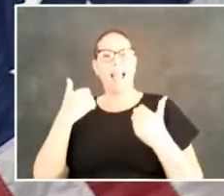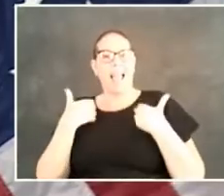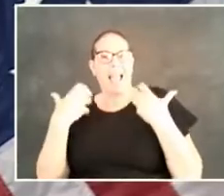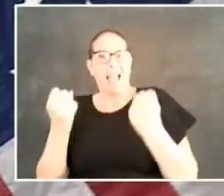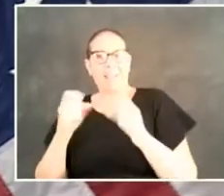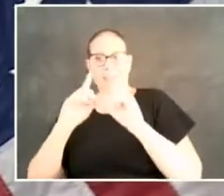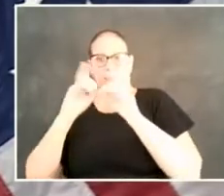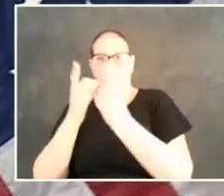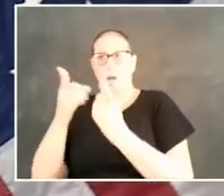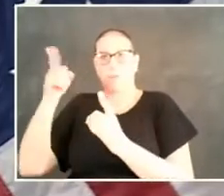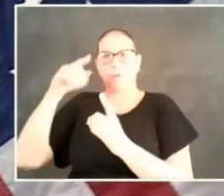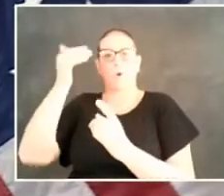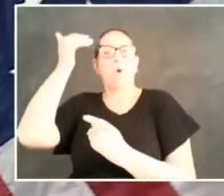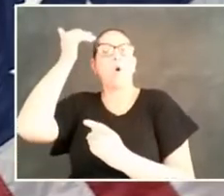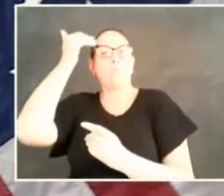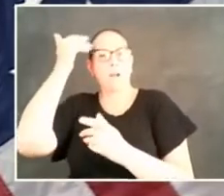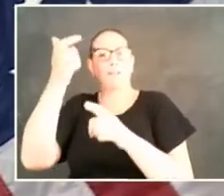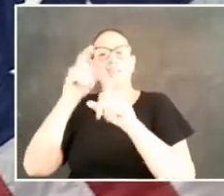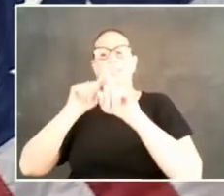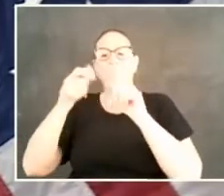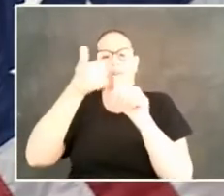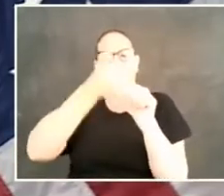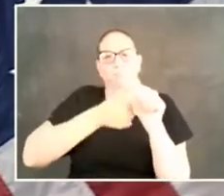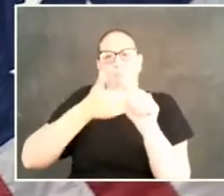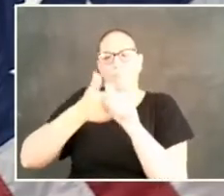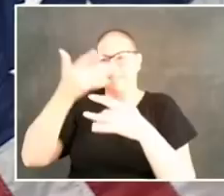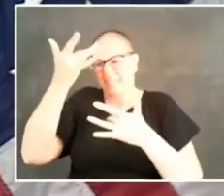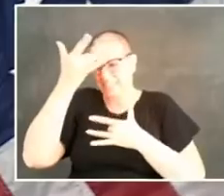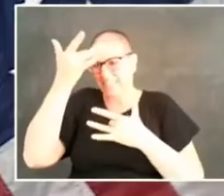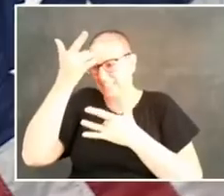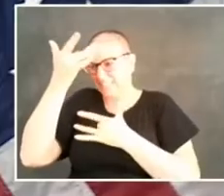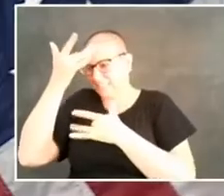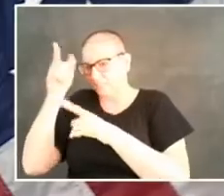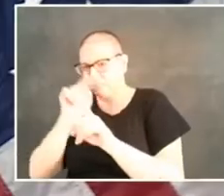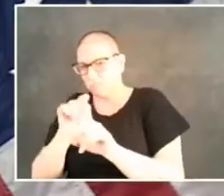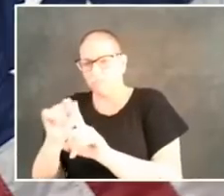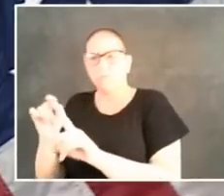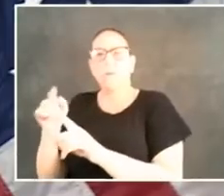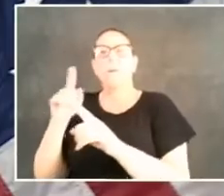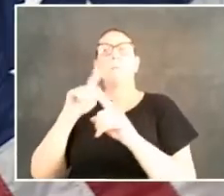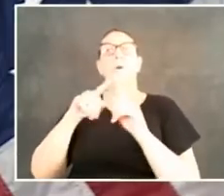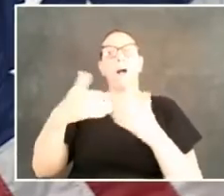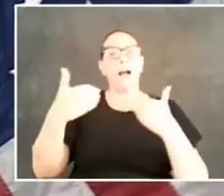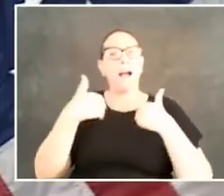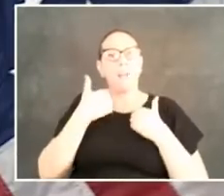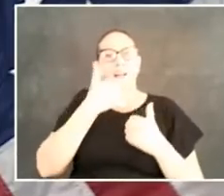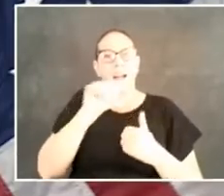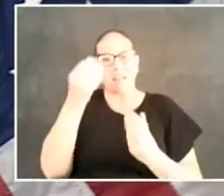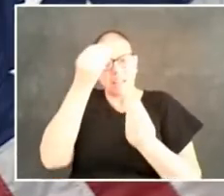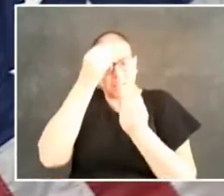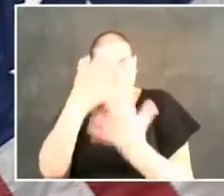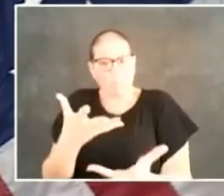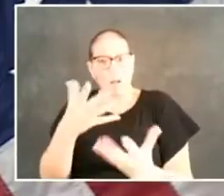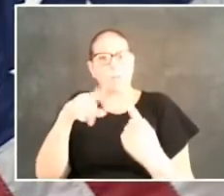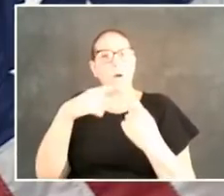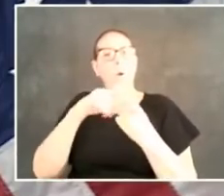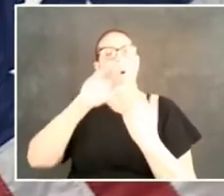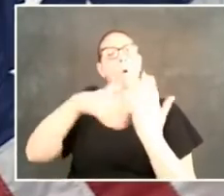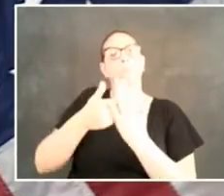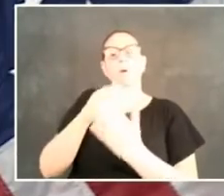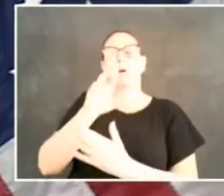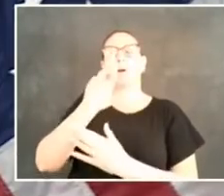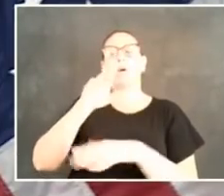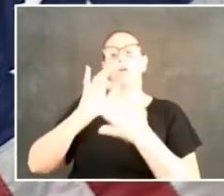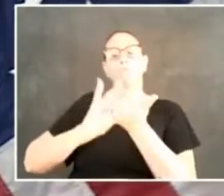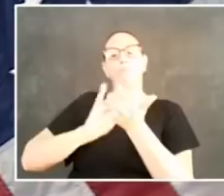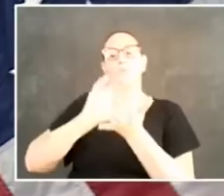know? And also, Mr. Mayor, have you any details about the pharmacies that are participating in the testing process? Total